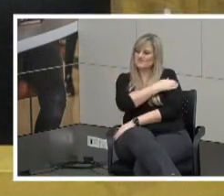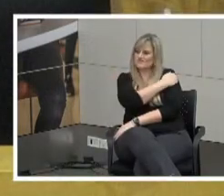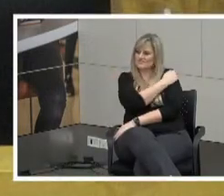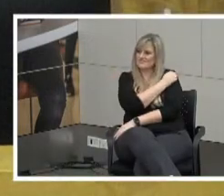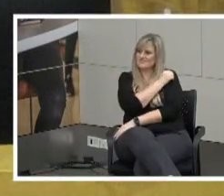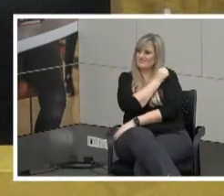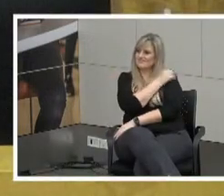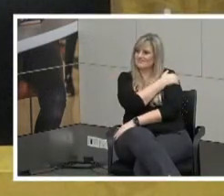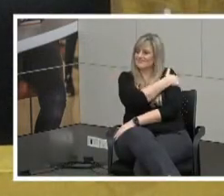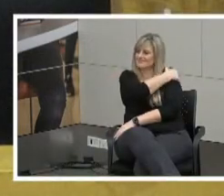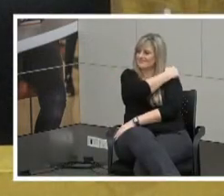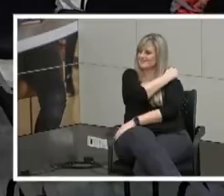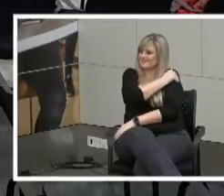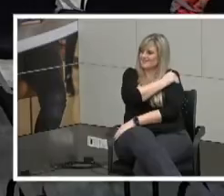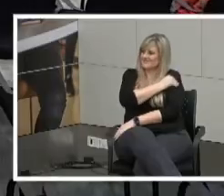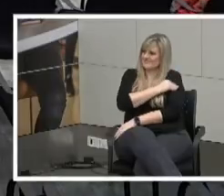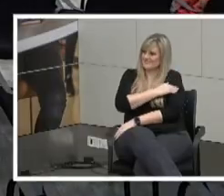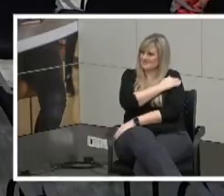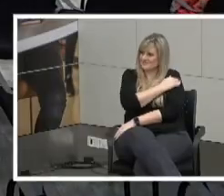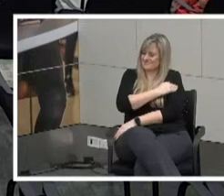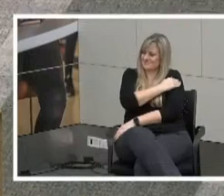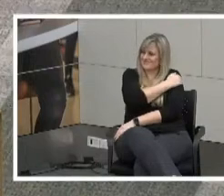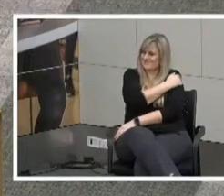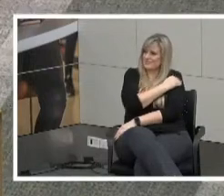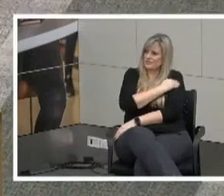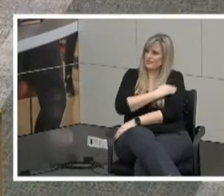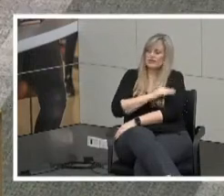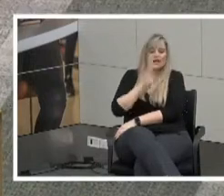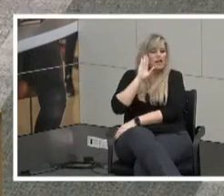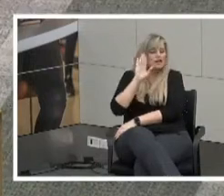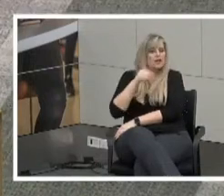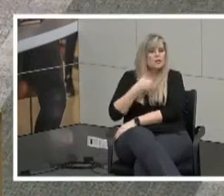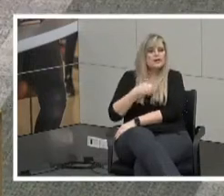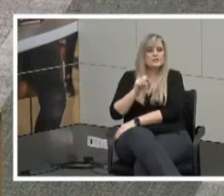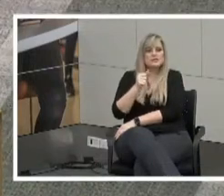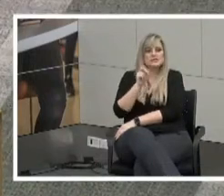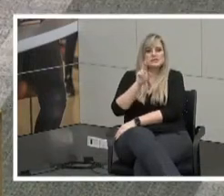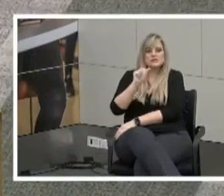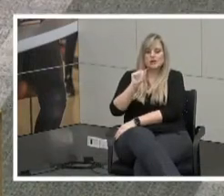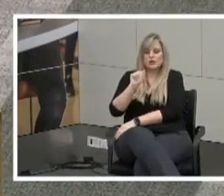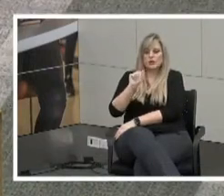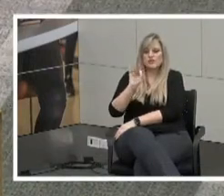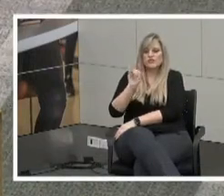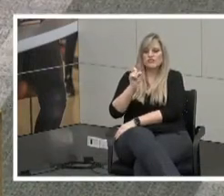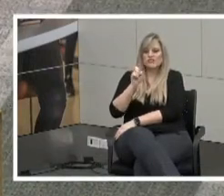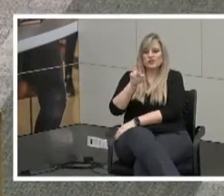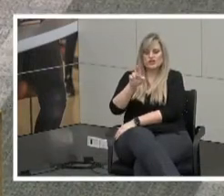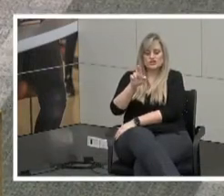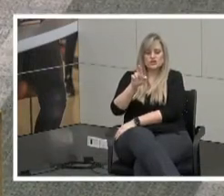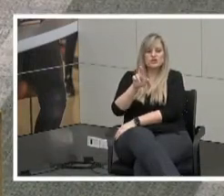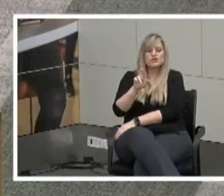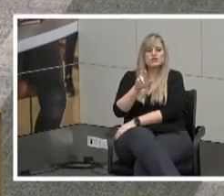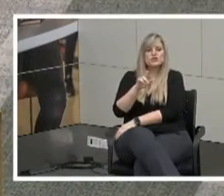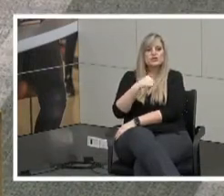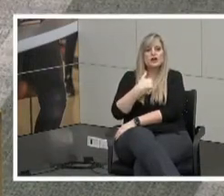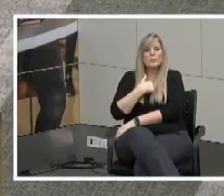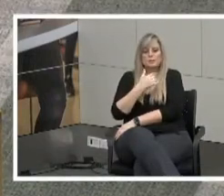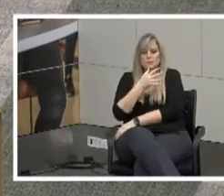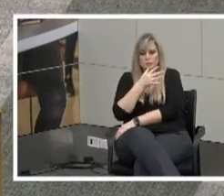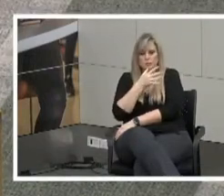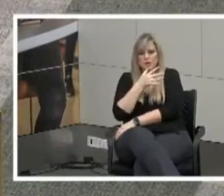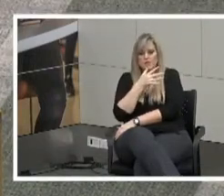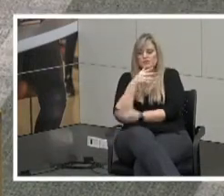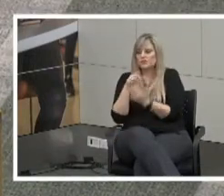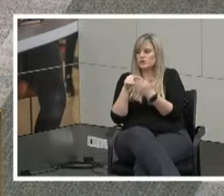speaker Miss fer hi my name is Sarah fiser I'm an HD parent and I'm speaking on item